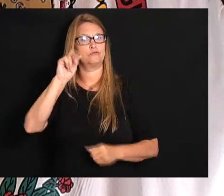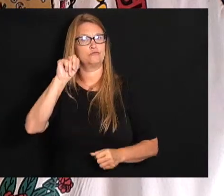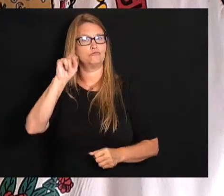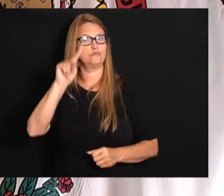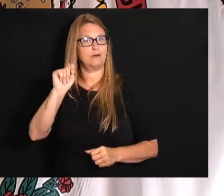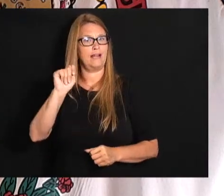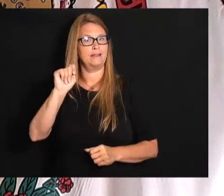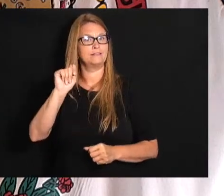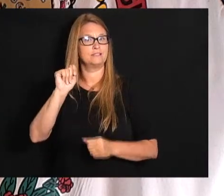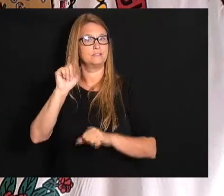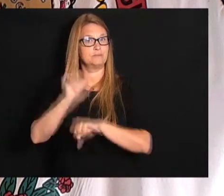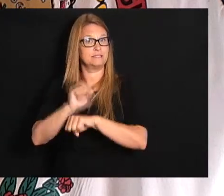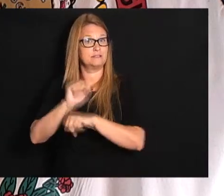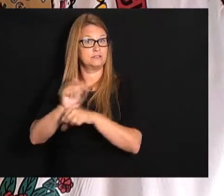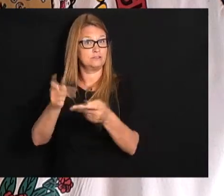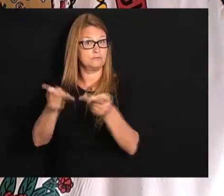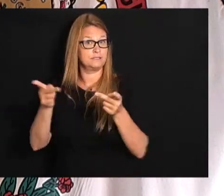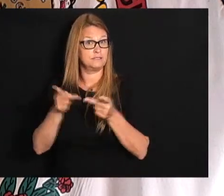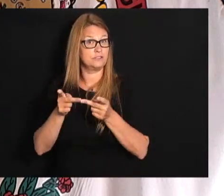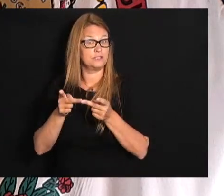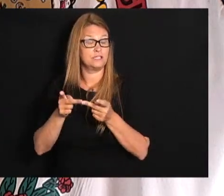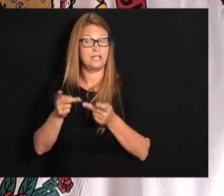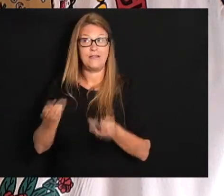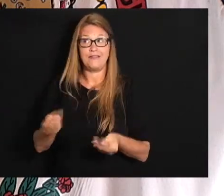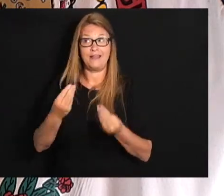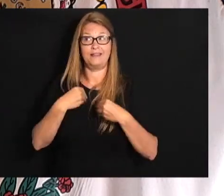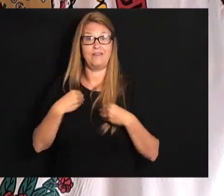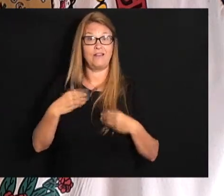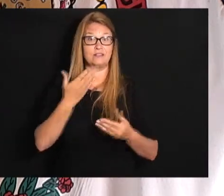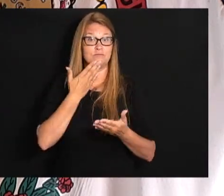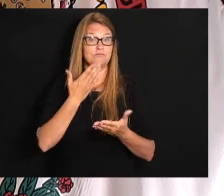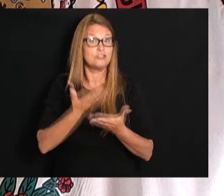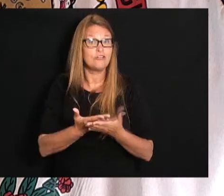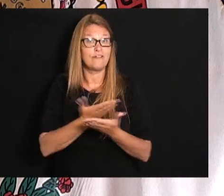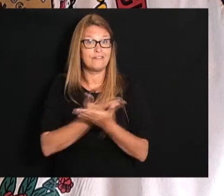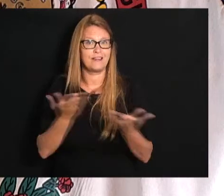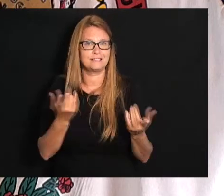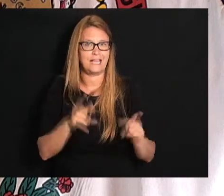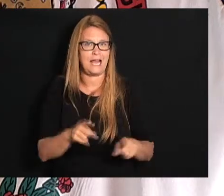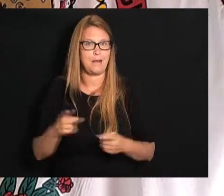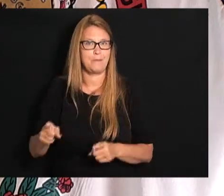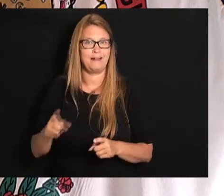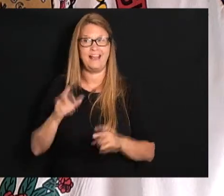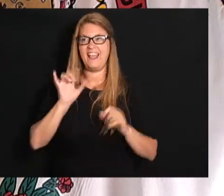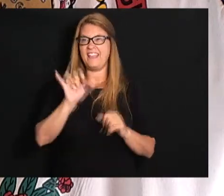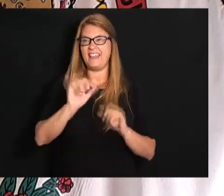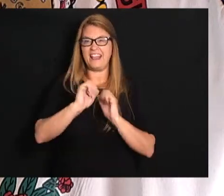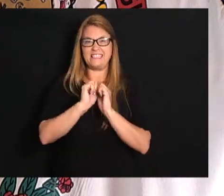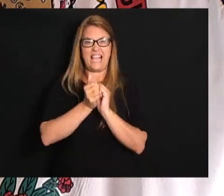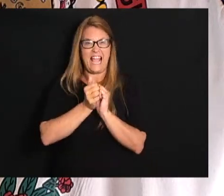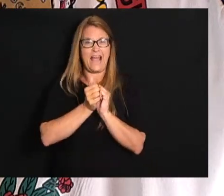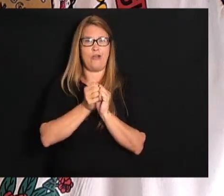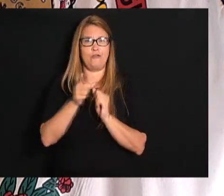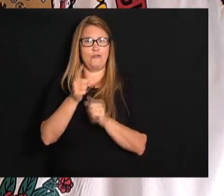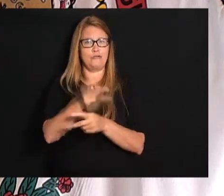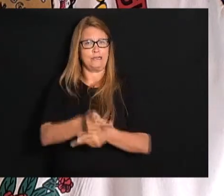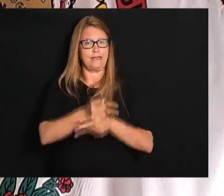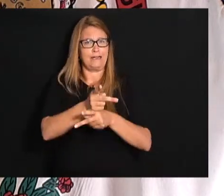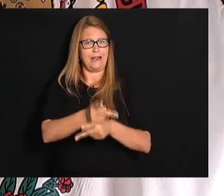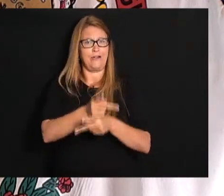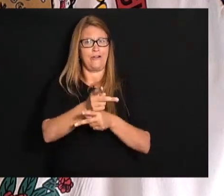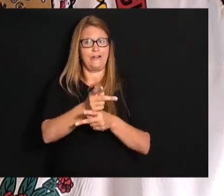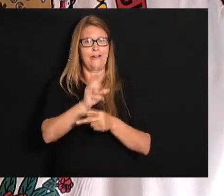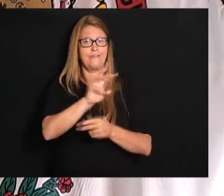Virginia where we can create more and more goodness. That's what we need to do. That's how you mind the store the right way.